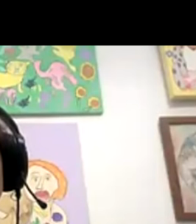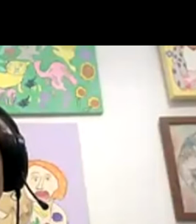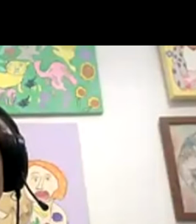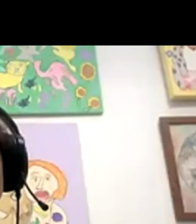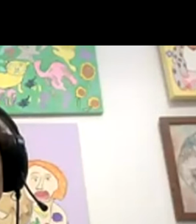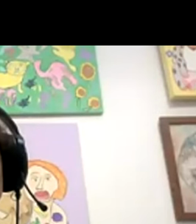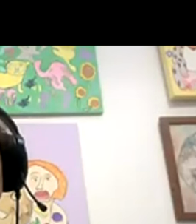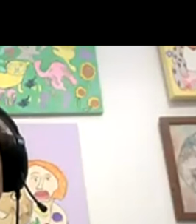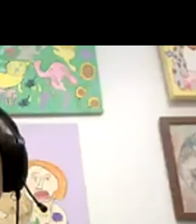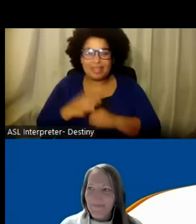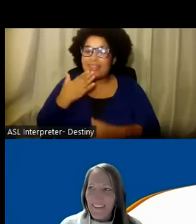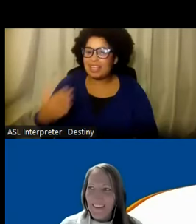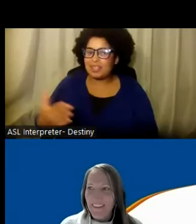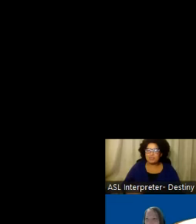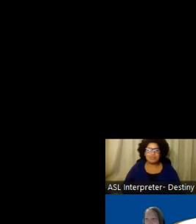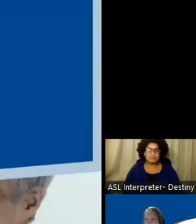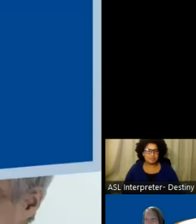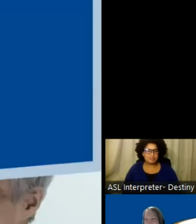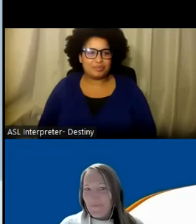today. Thank you.